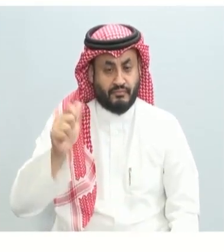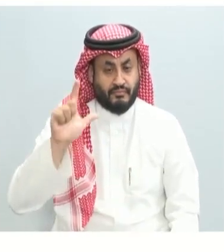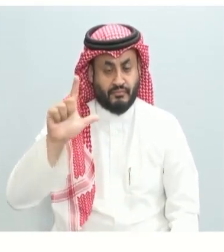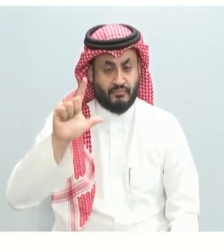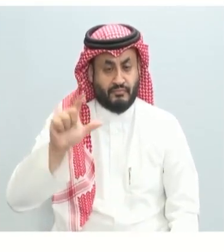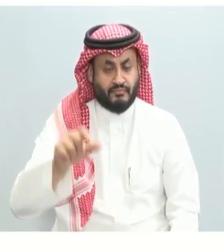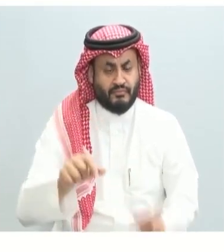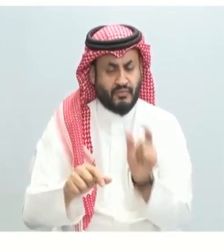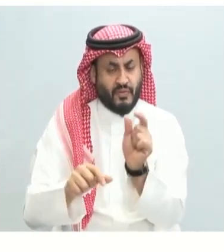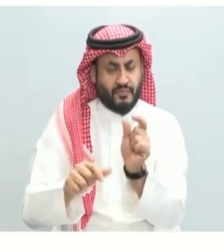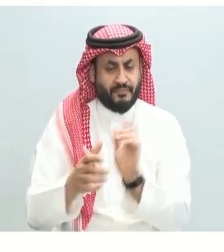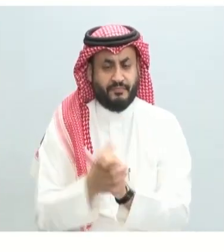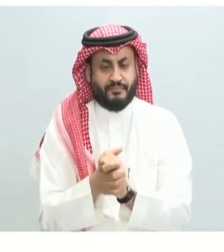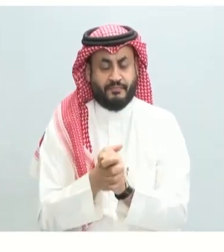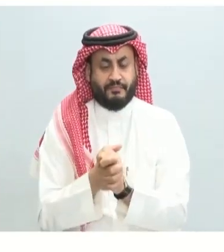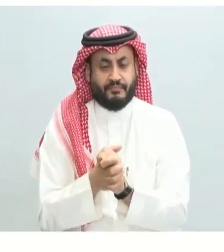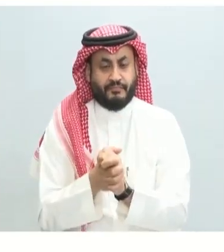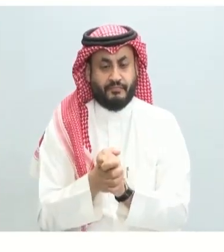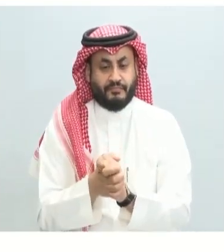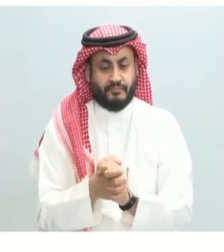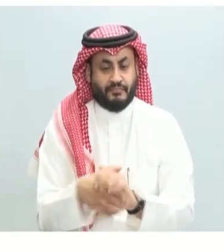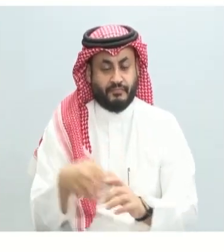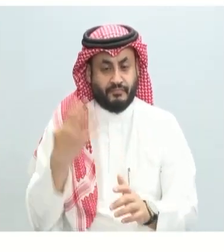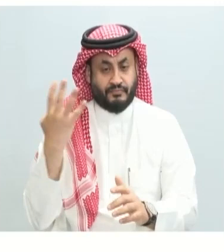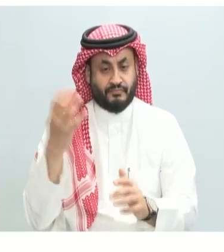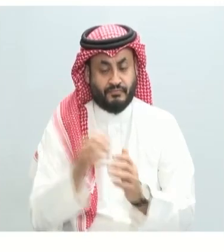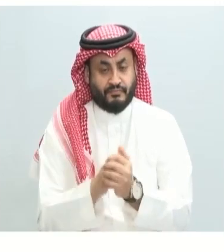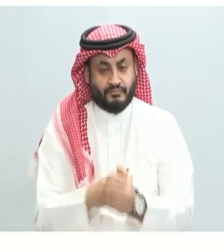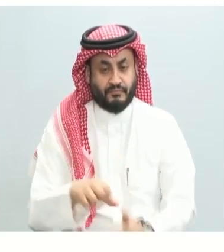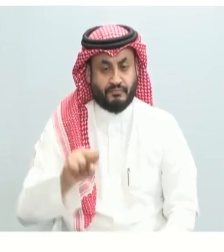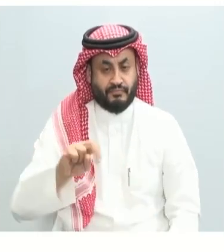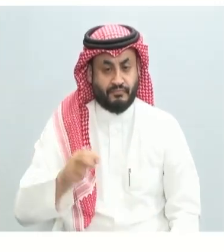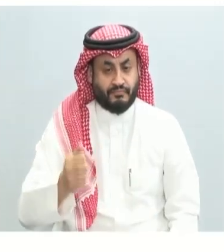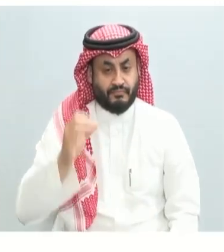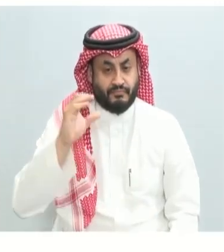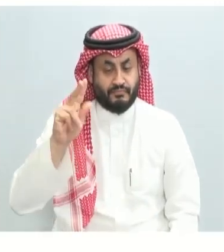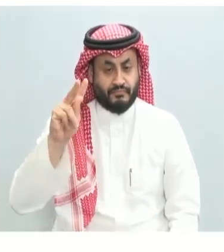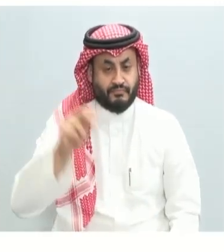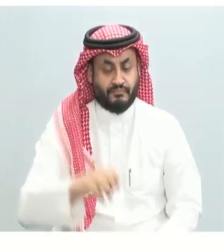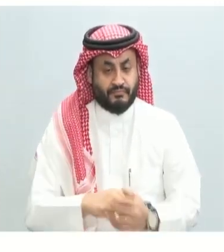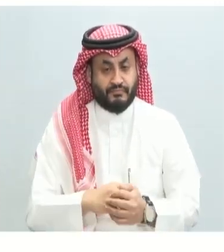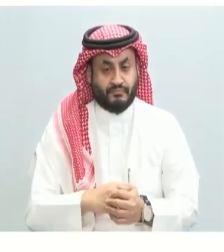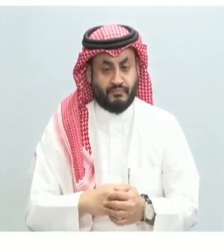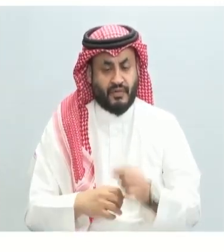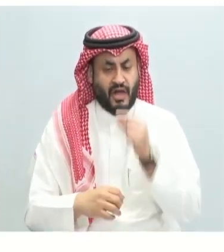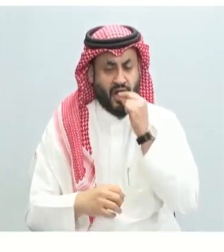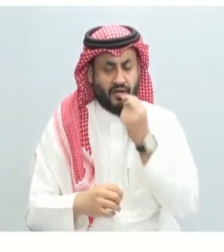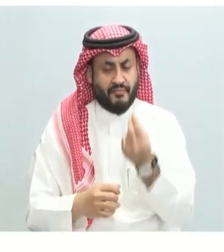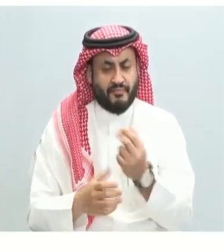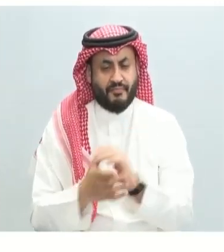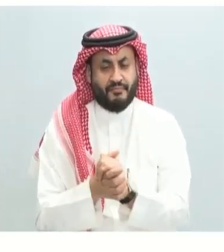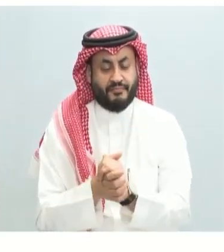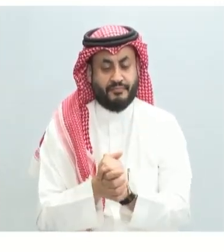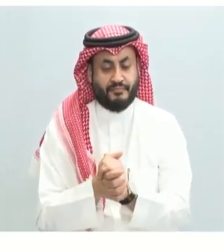small. Small. And the fourth one is snack.